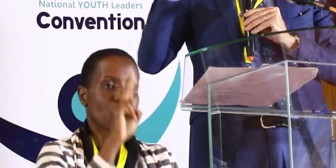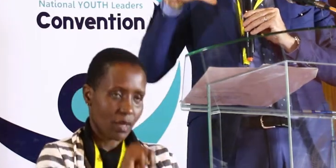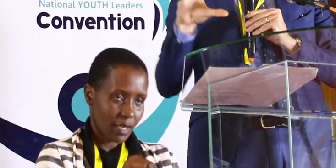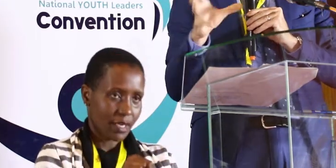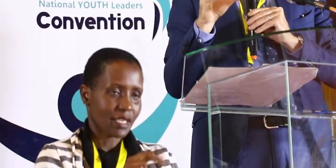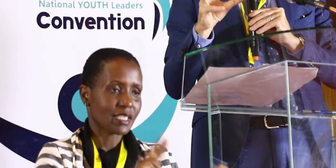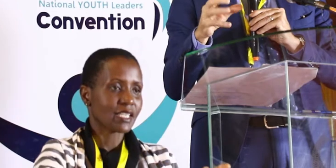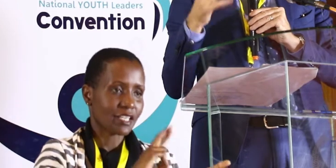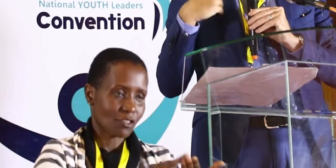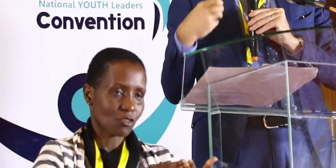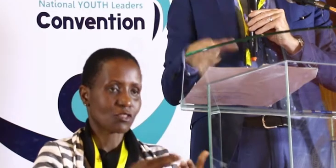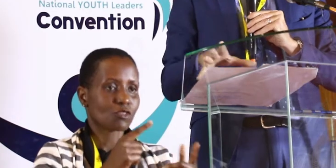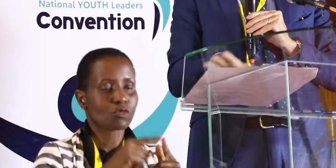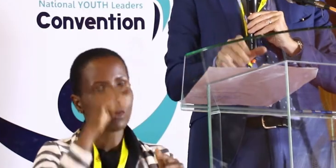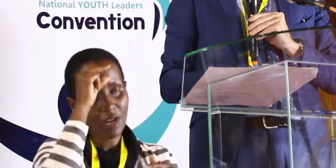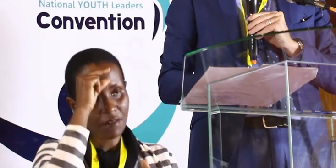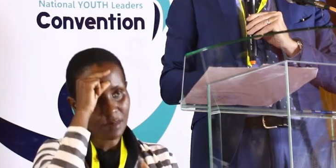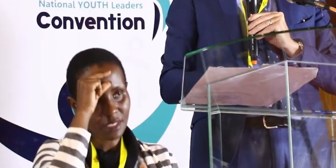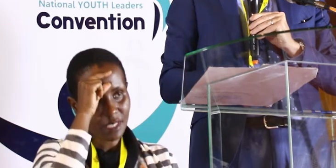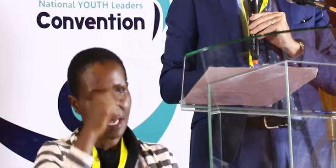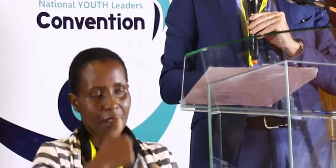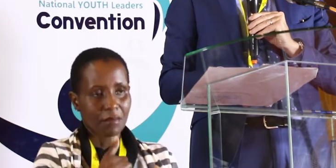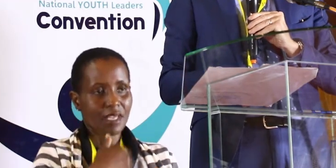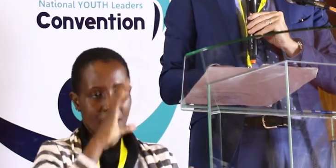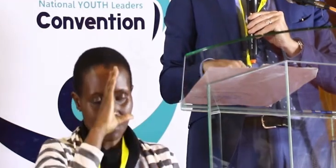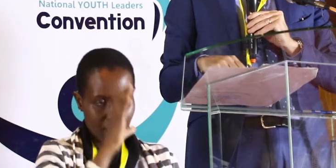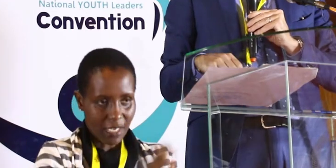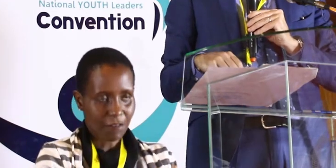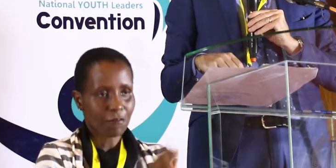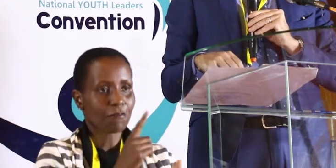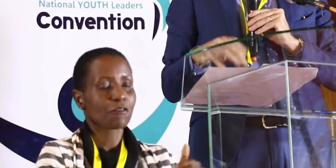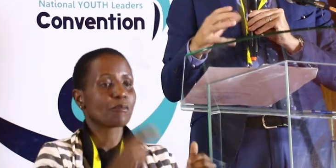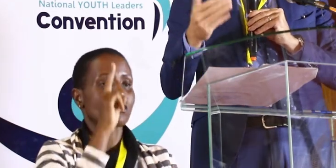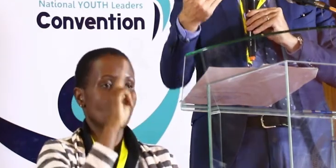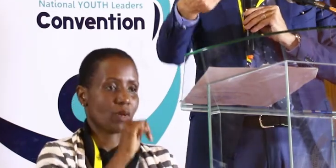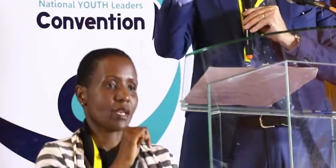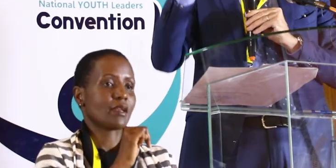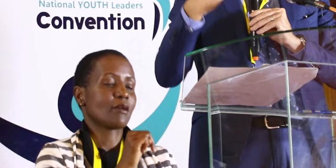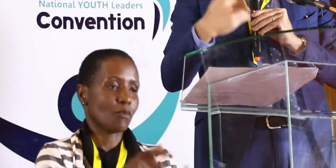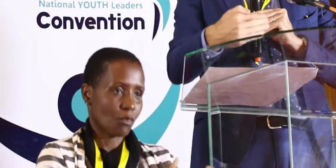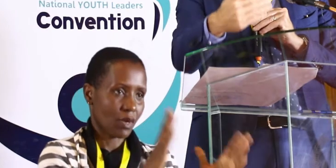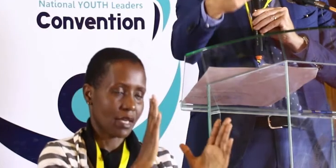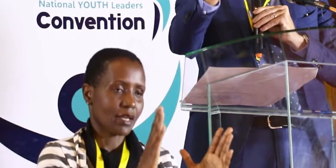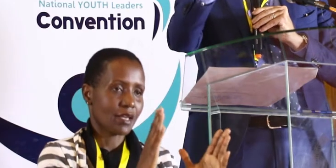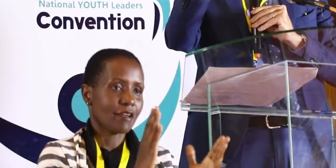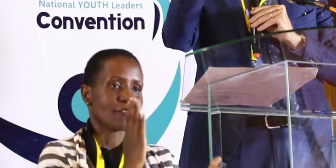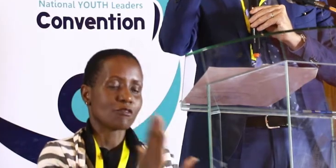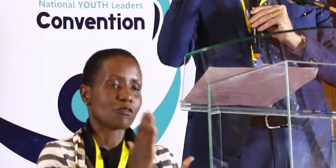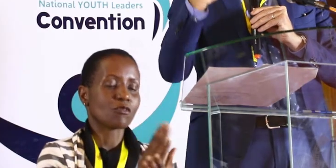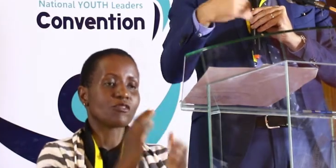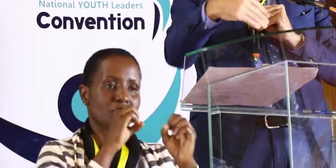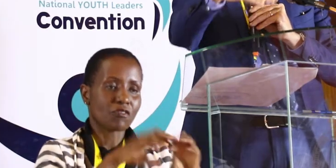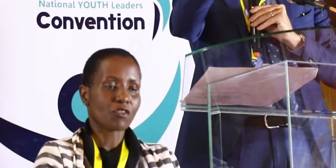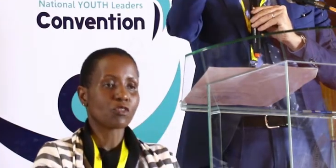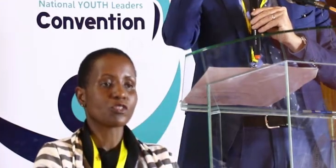government. I believe personally, and from the UN point of view, that devolution could